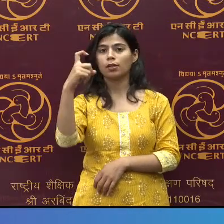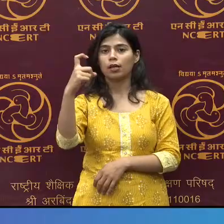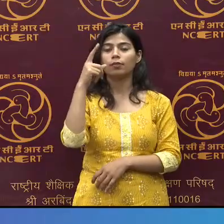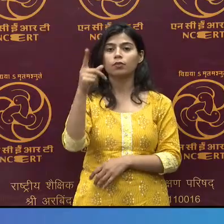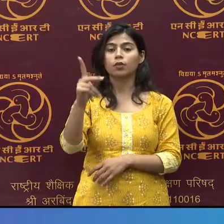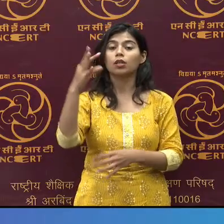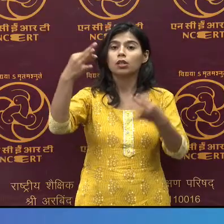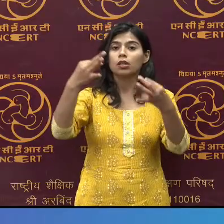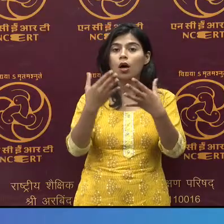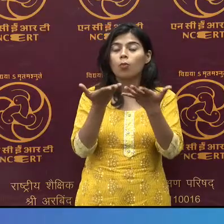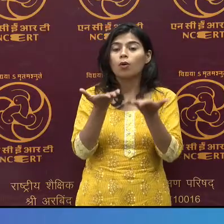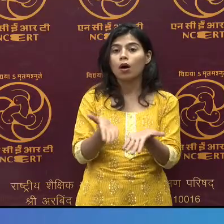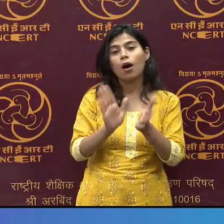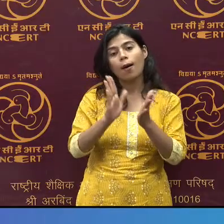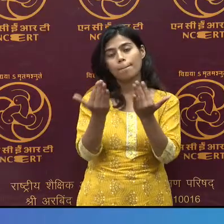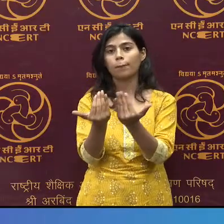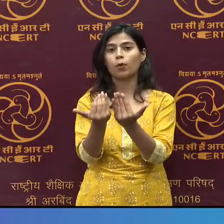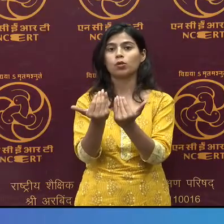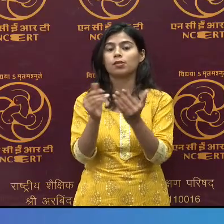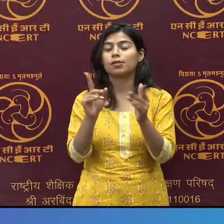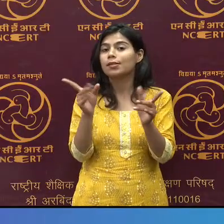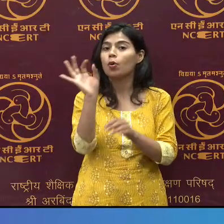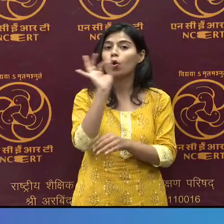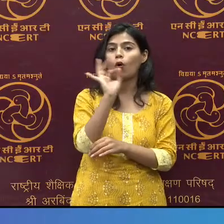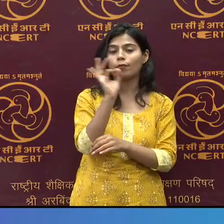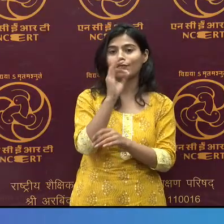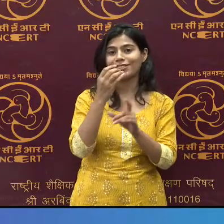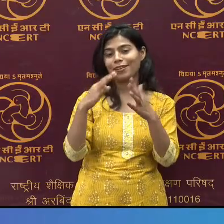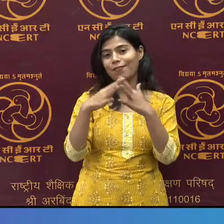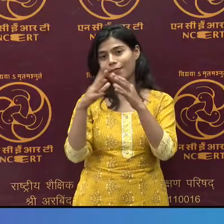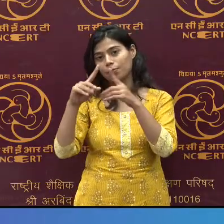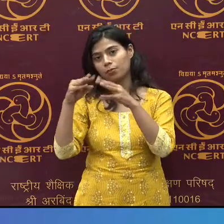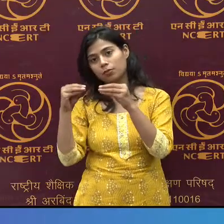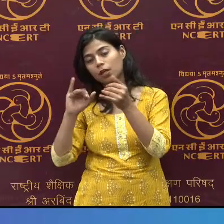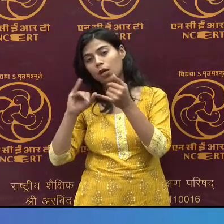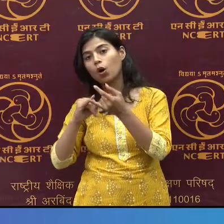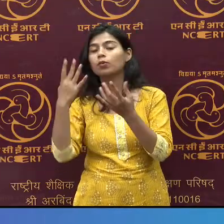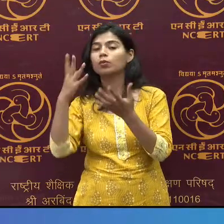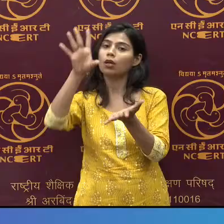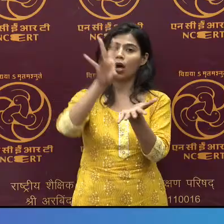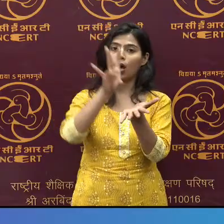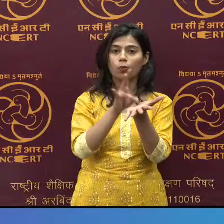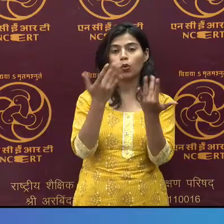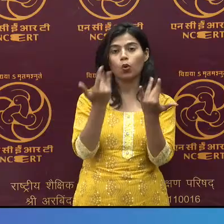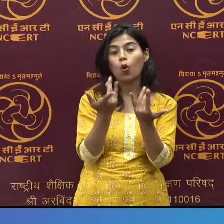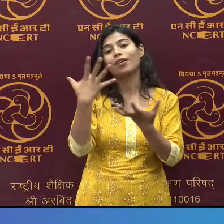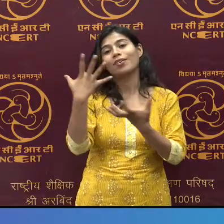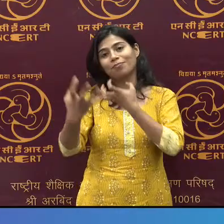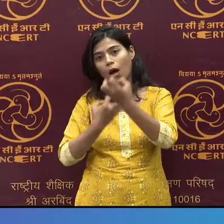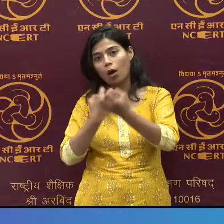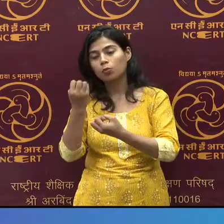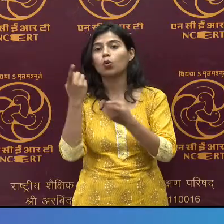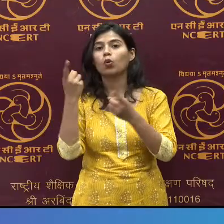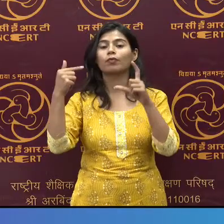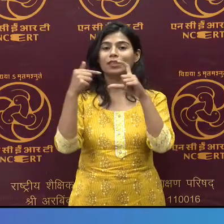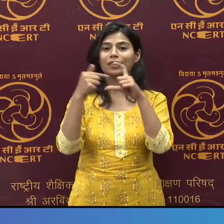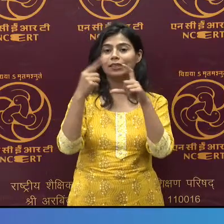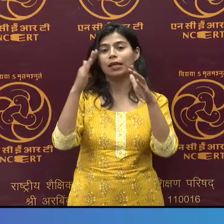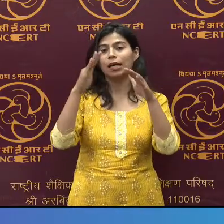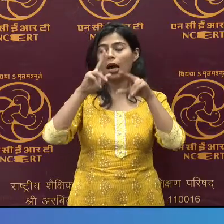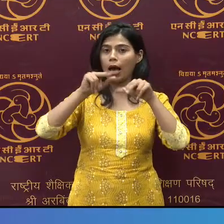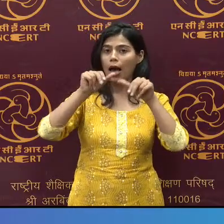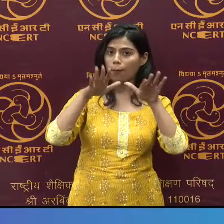the official NCERT website. The books can be downloaded from there and the books can also be purchased from e-commerce platforms